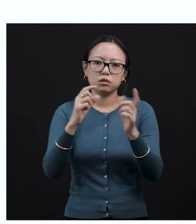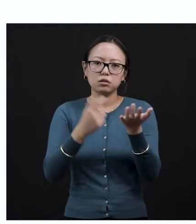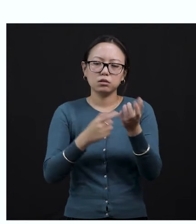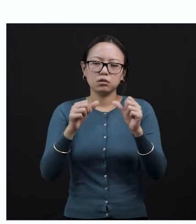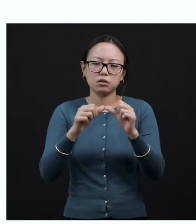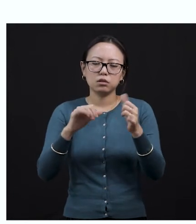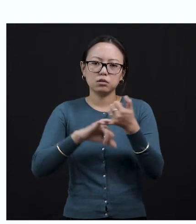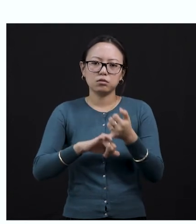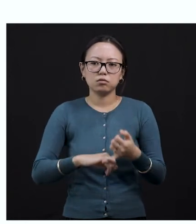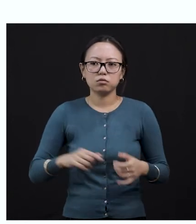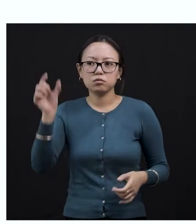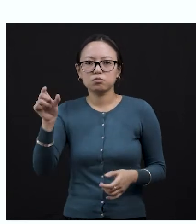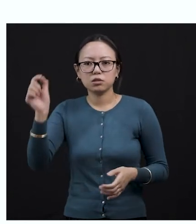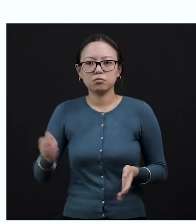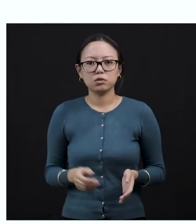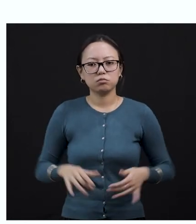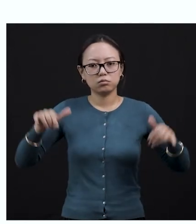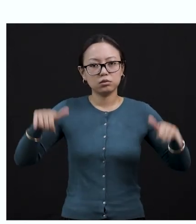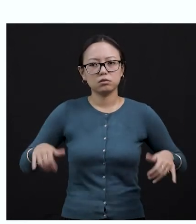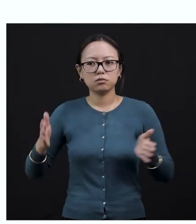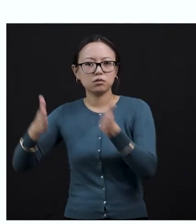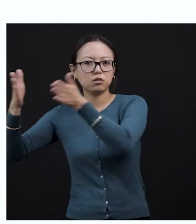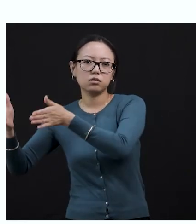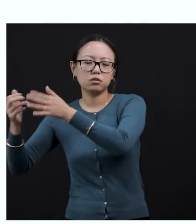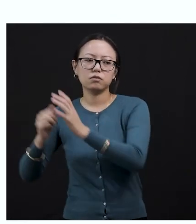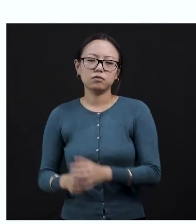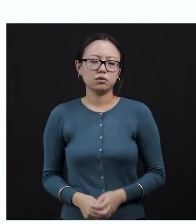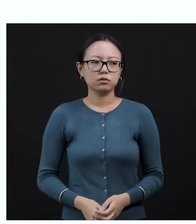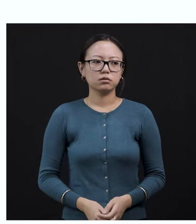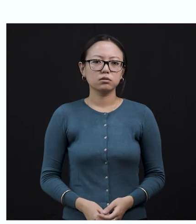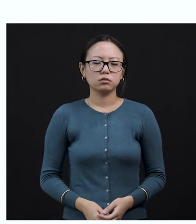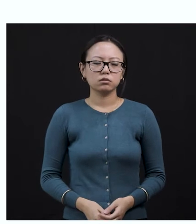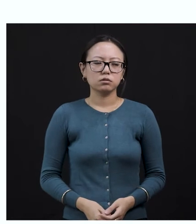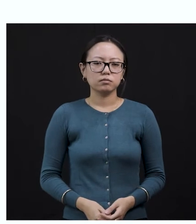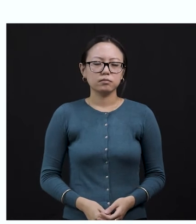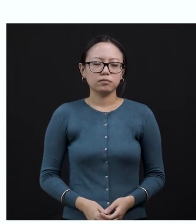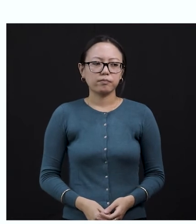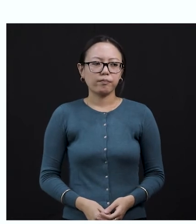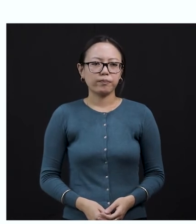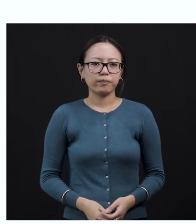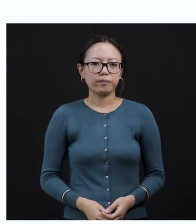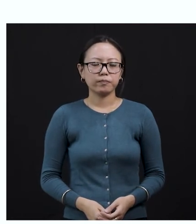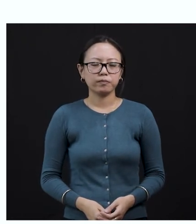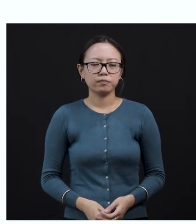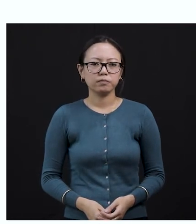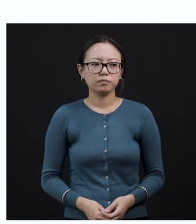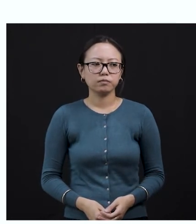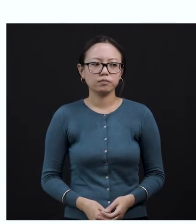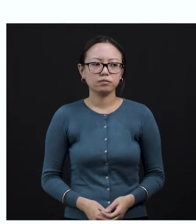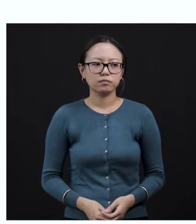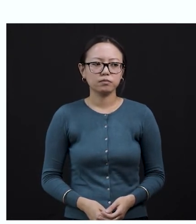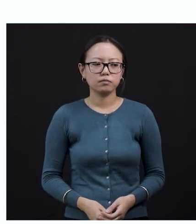Okay. So this was the classification of occupation. So I told